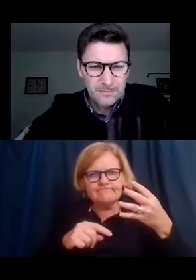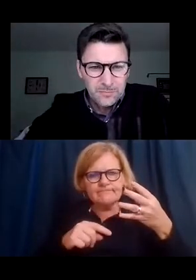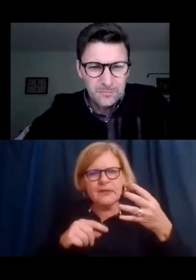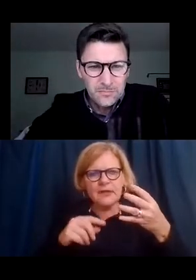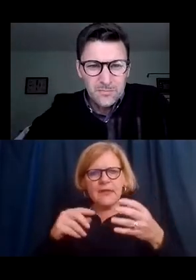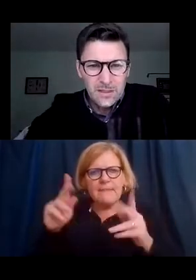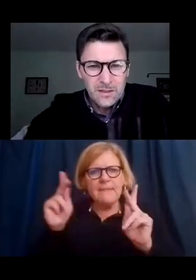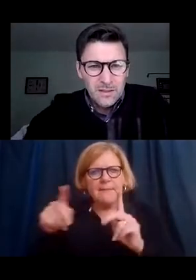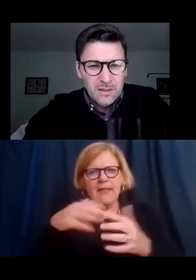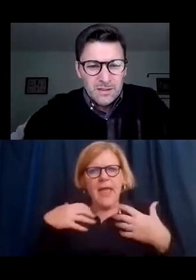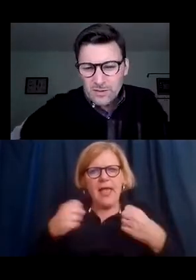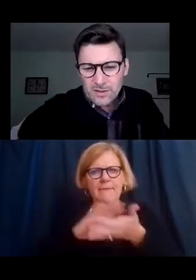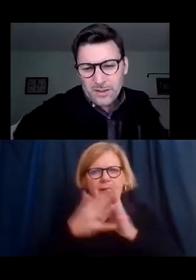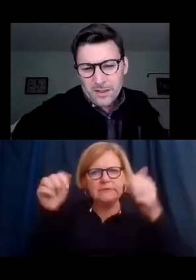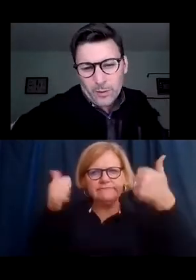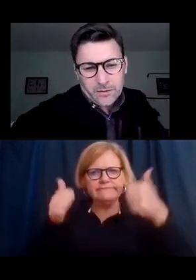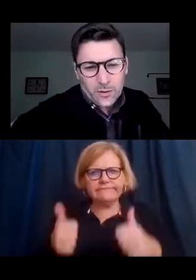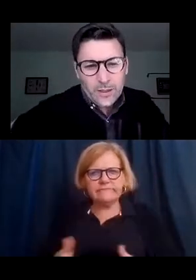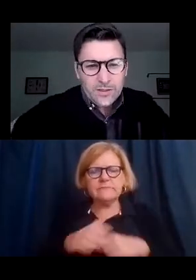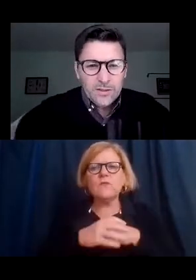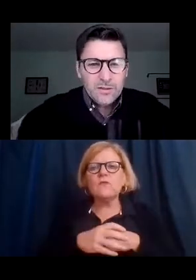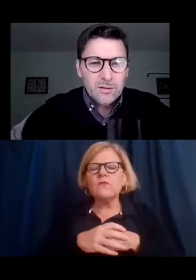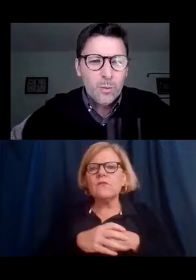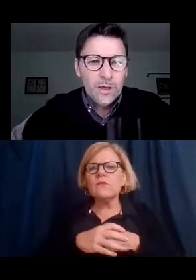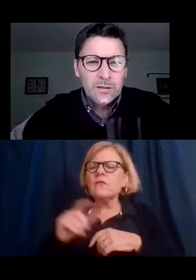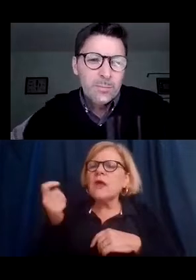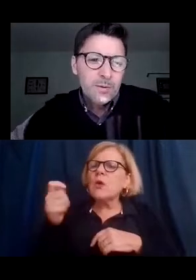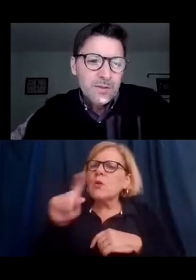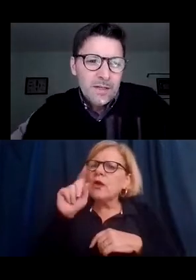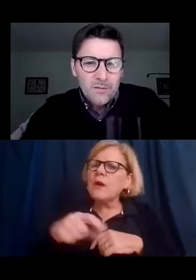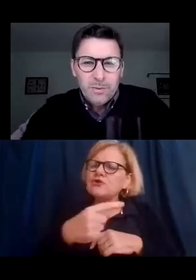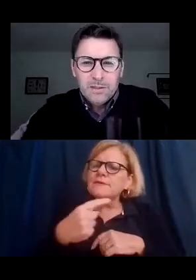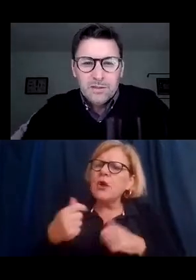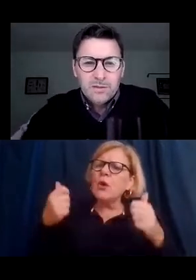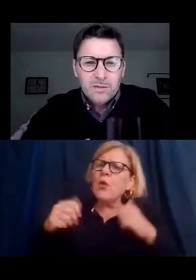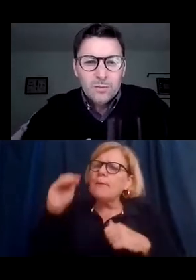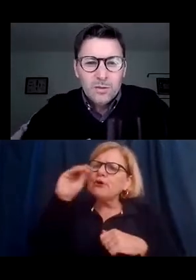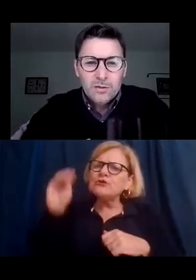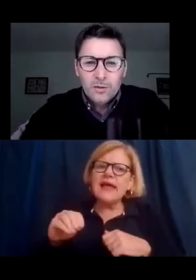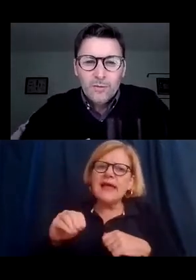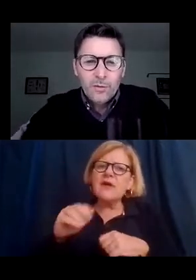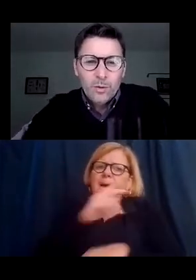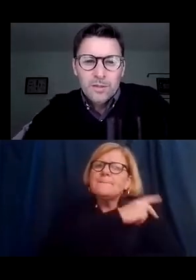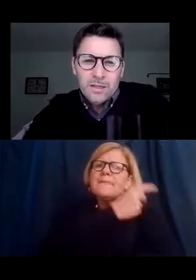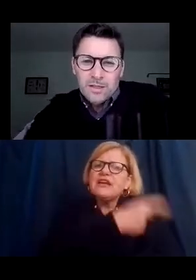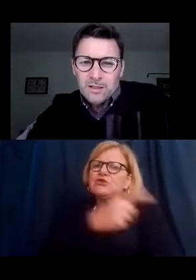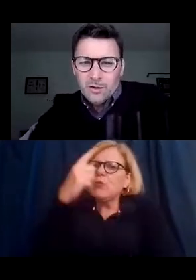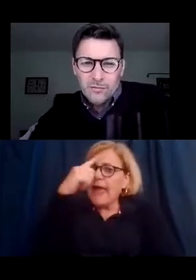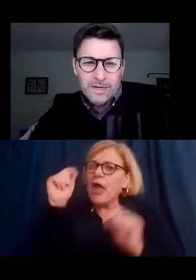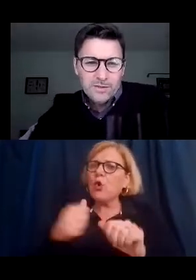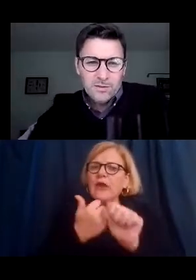basis. So just as a quick little question here, what % of patients do you think could